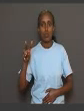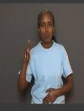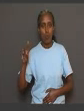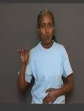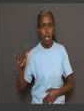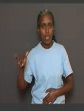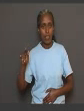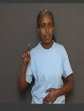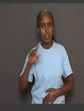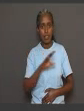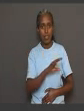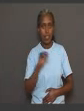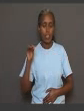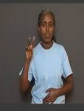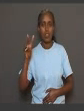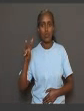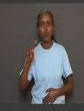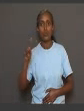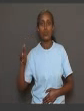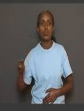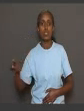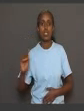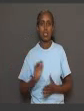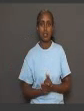2y, and 2z.